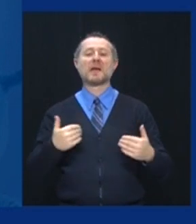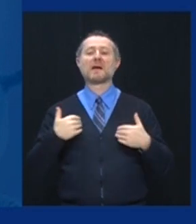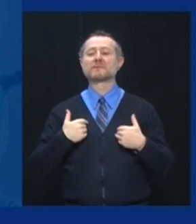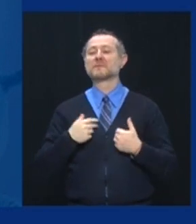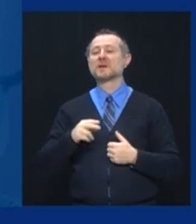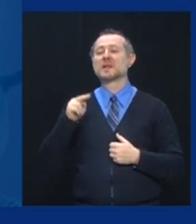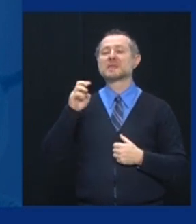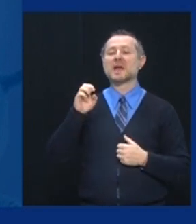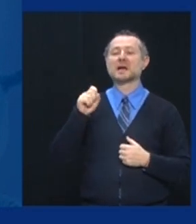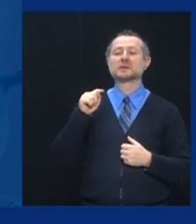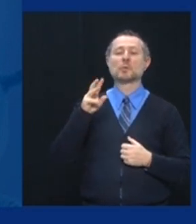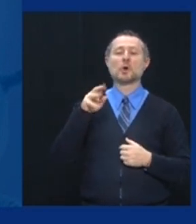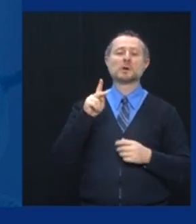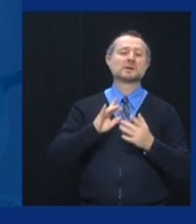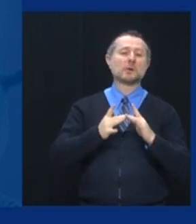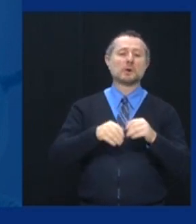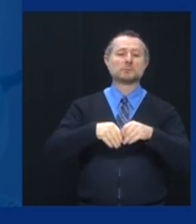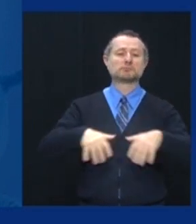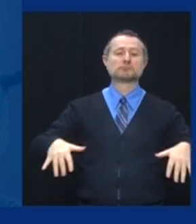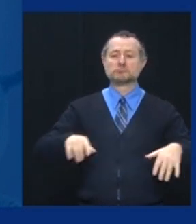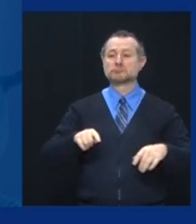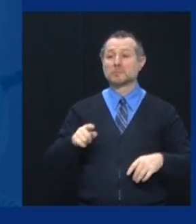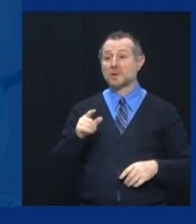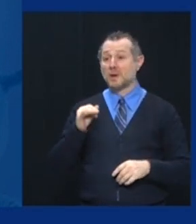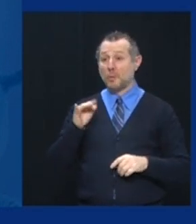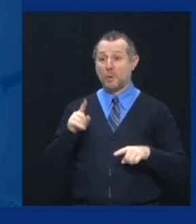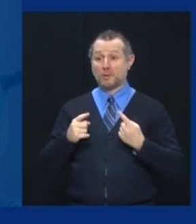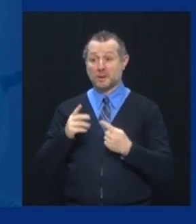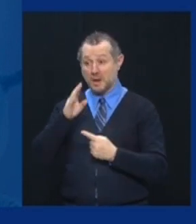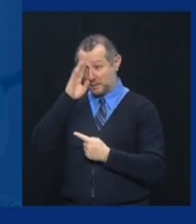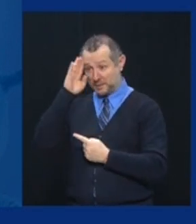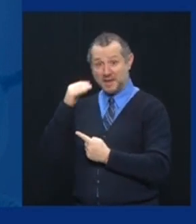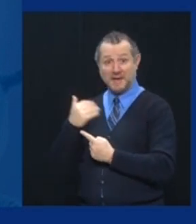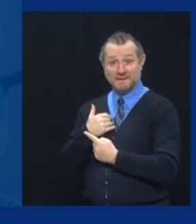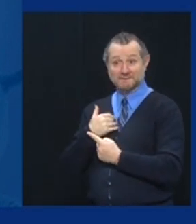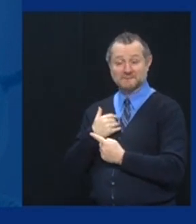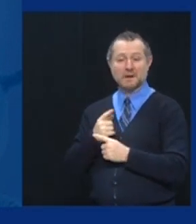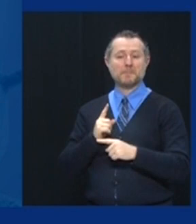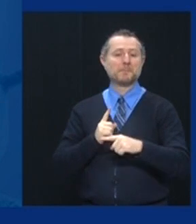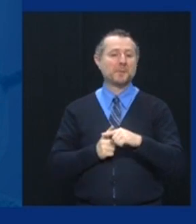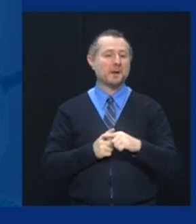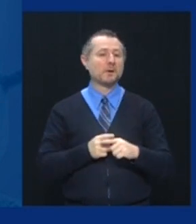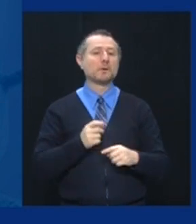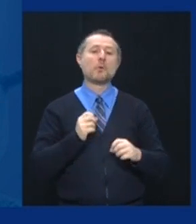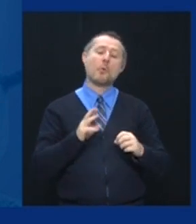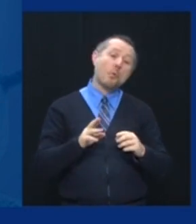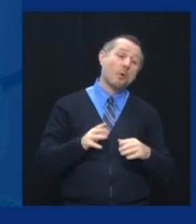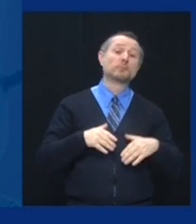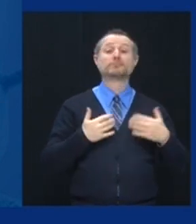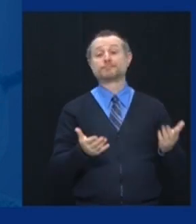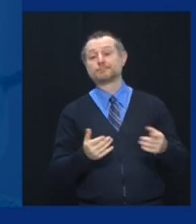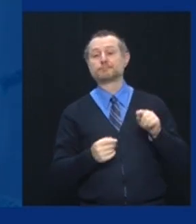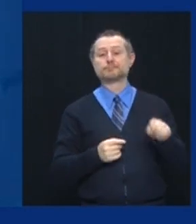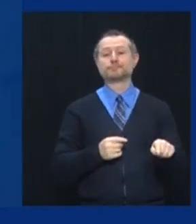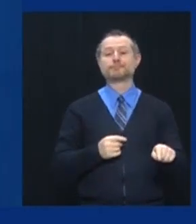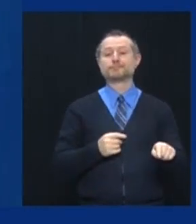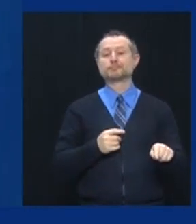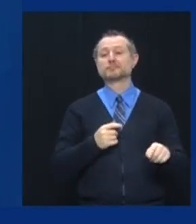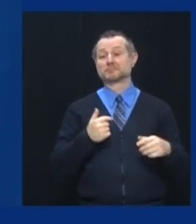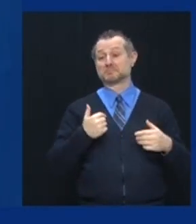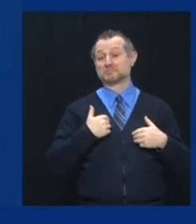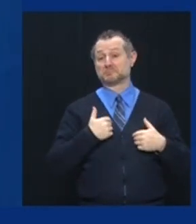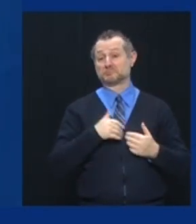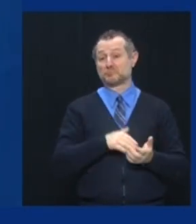there besides these hospitals where people can go, if they're eligible, if they're healthcare workers, right